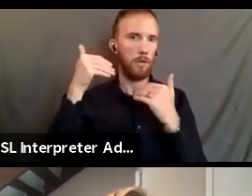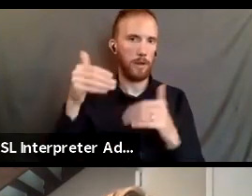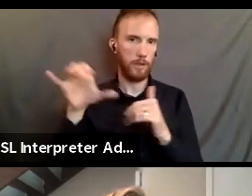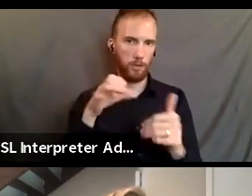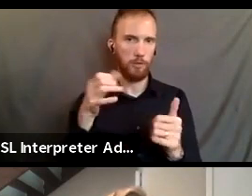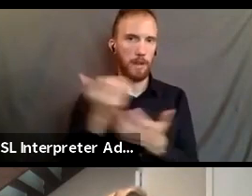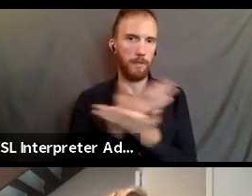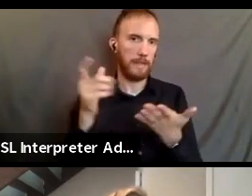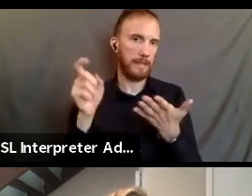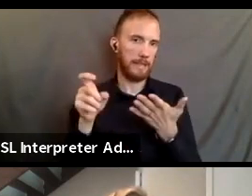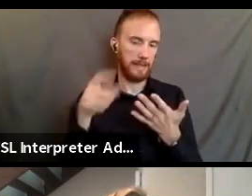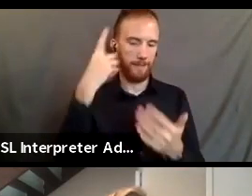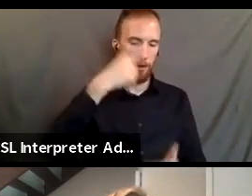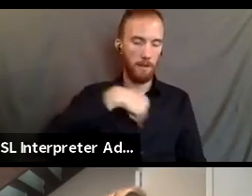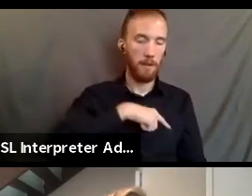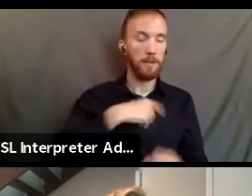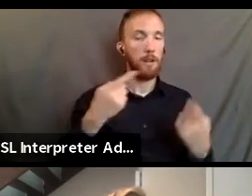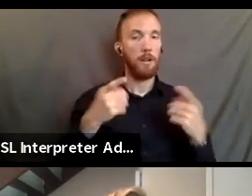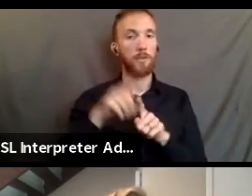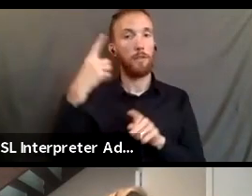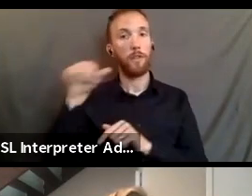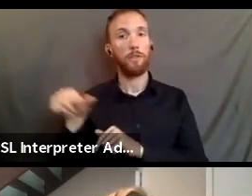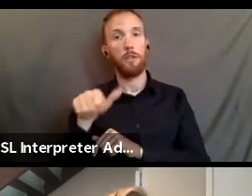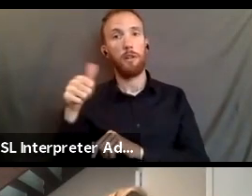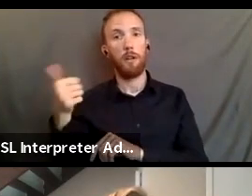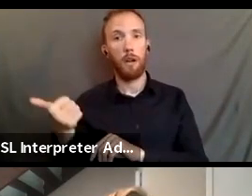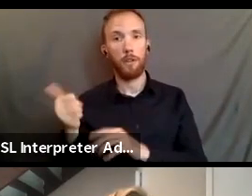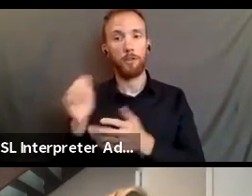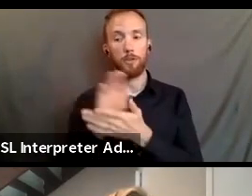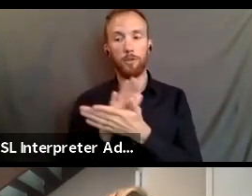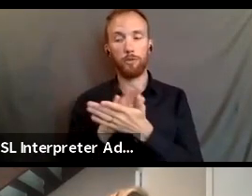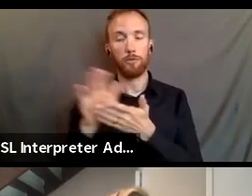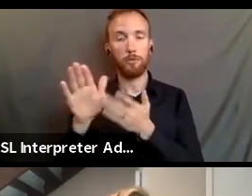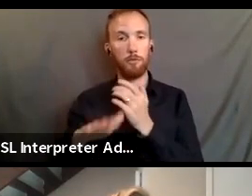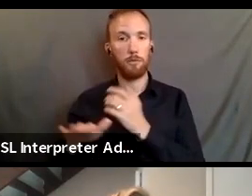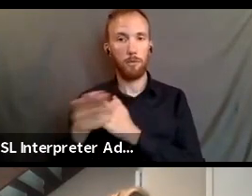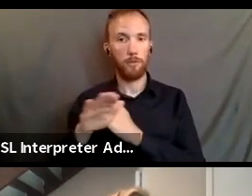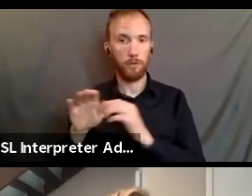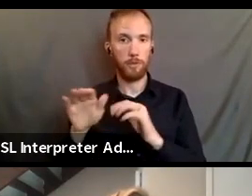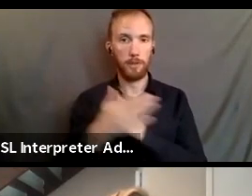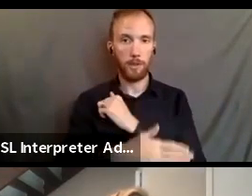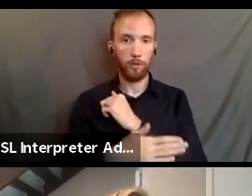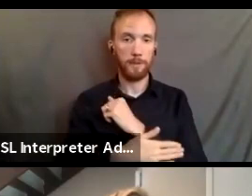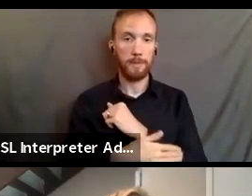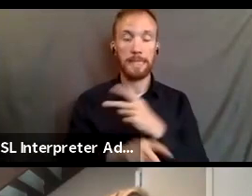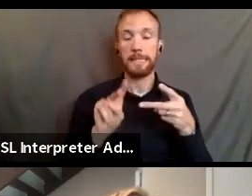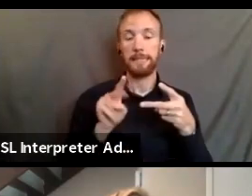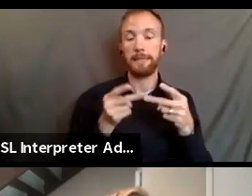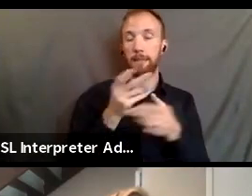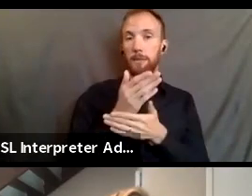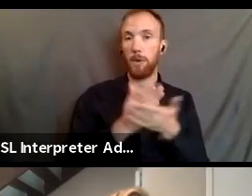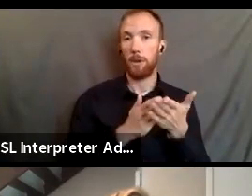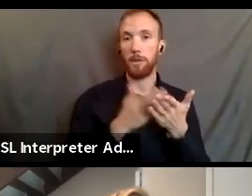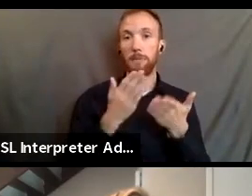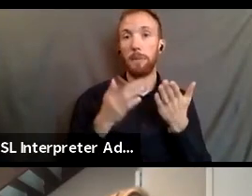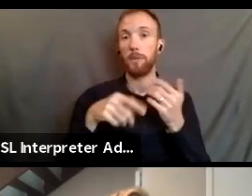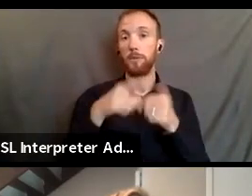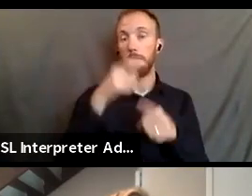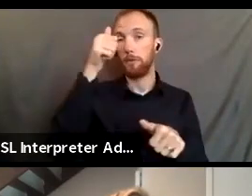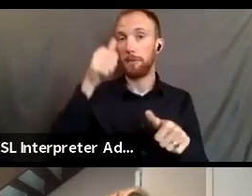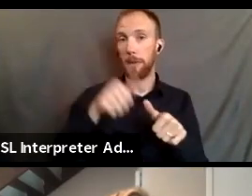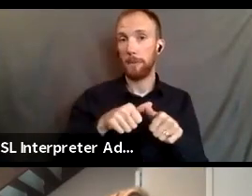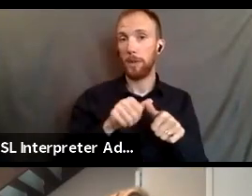country um in terms of the second piece related to the school funding forums and the working group um as you'll recall the intent was